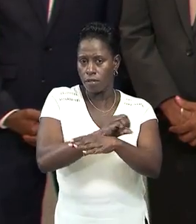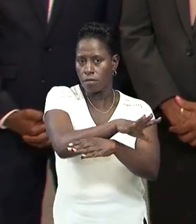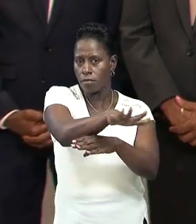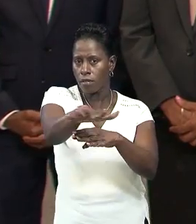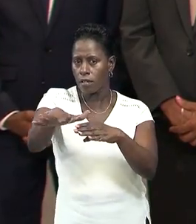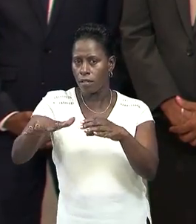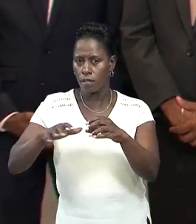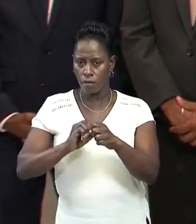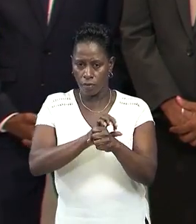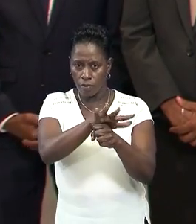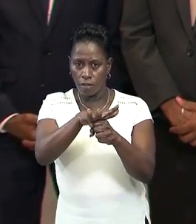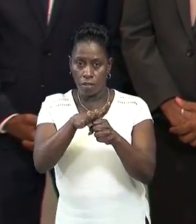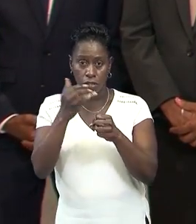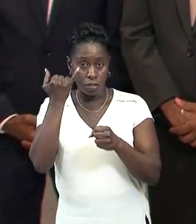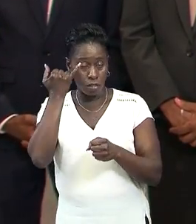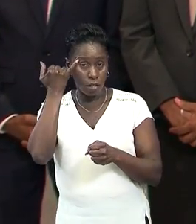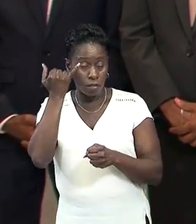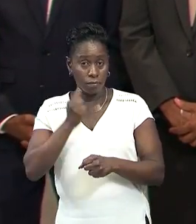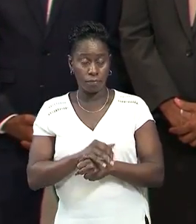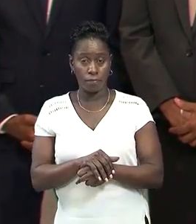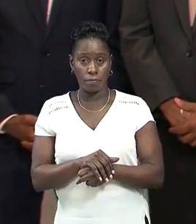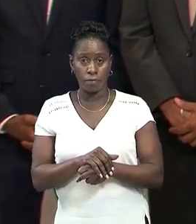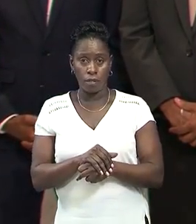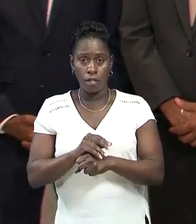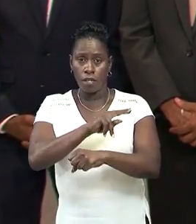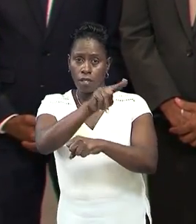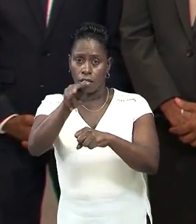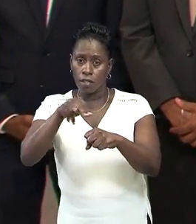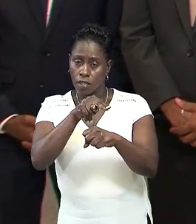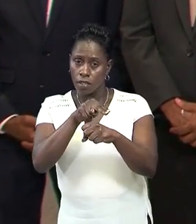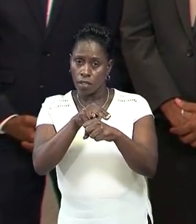of the virus in China,